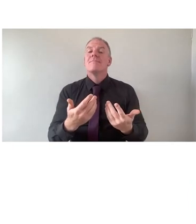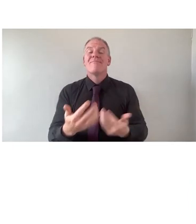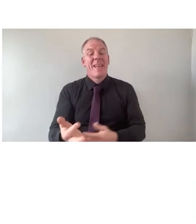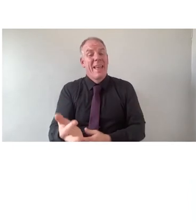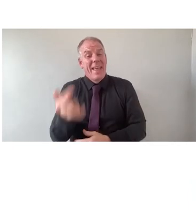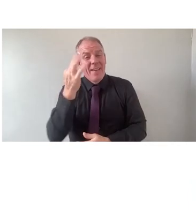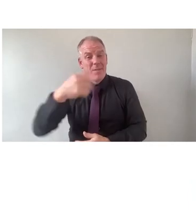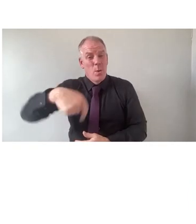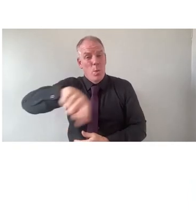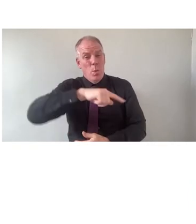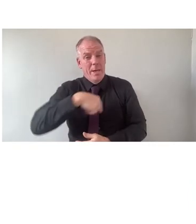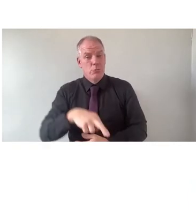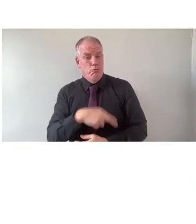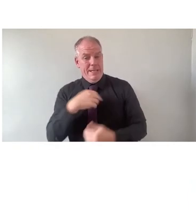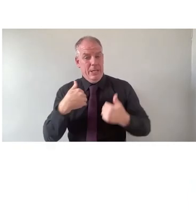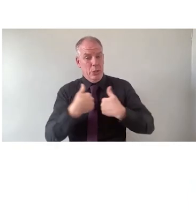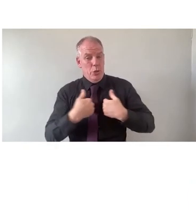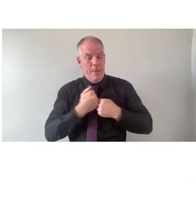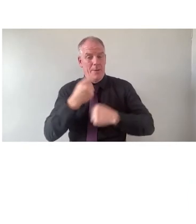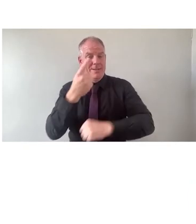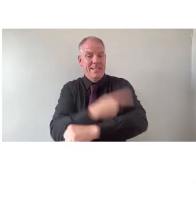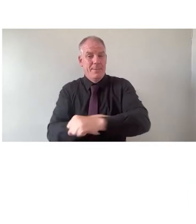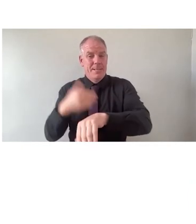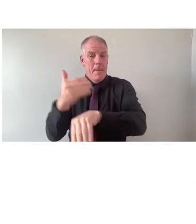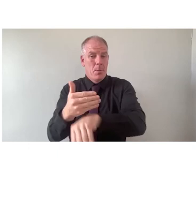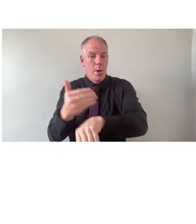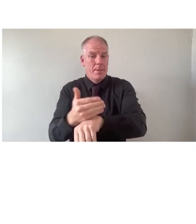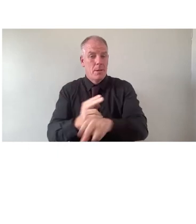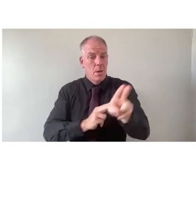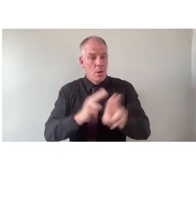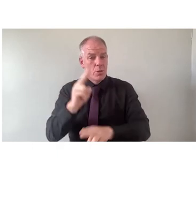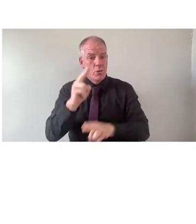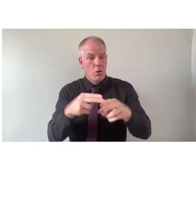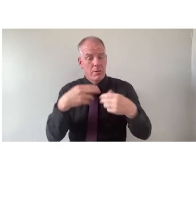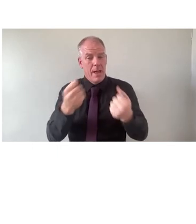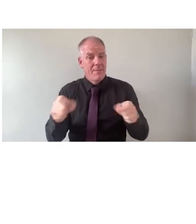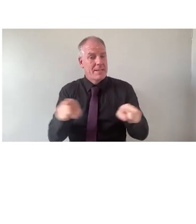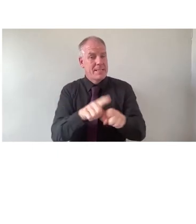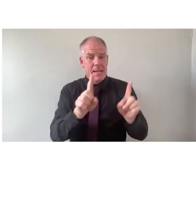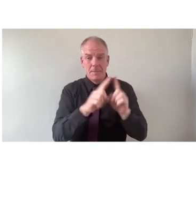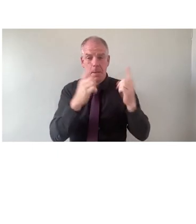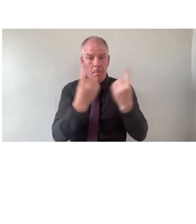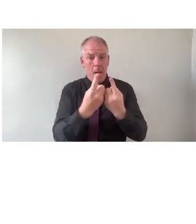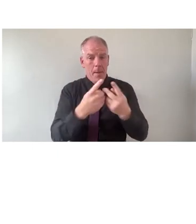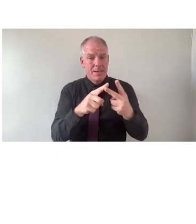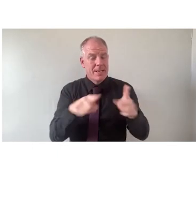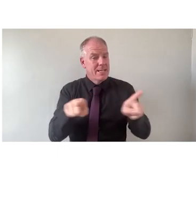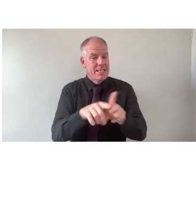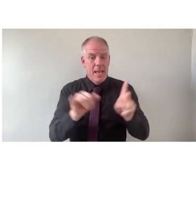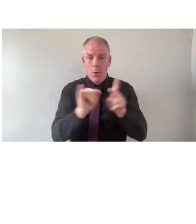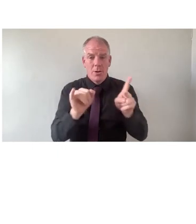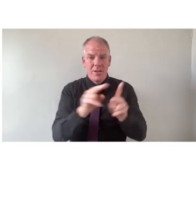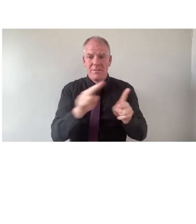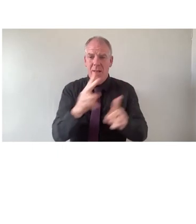we're really concerned about disability employment, shouldn't it be dealt with by the same department and with the same urgency as